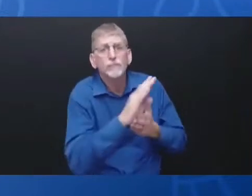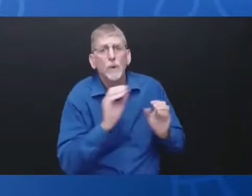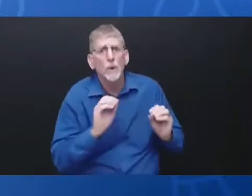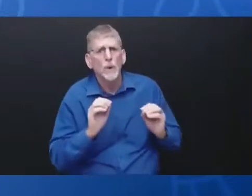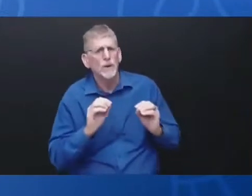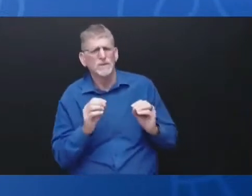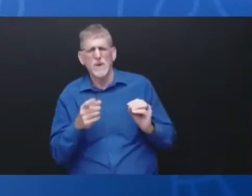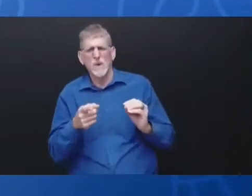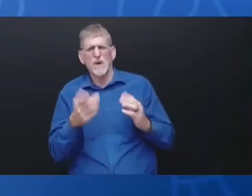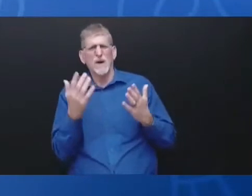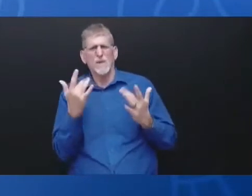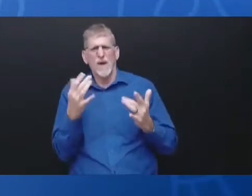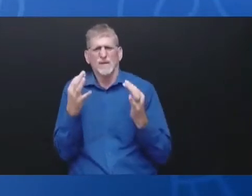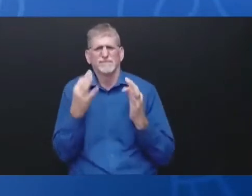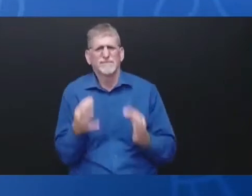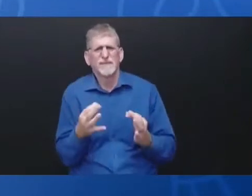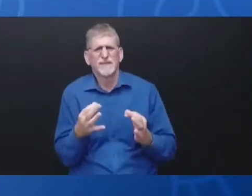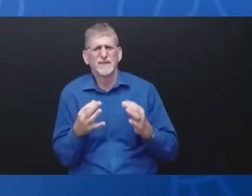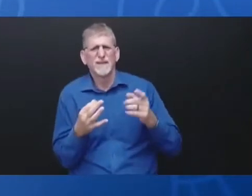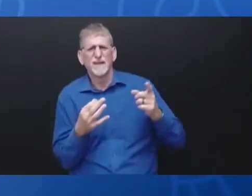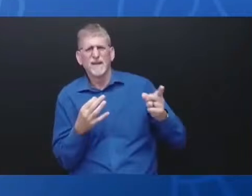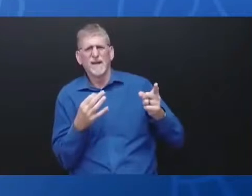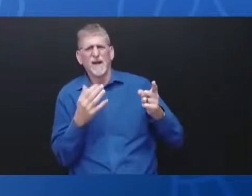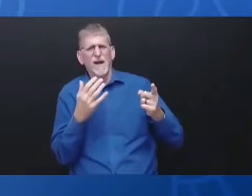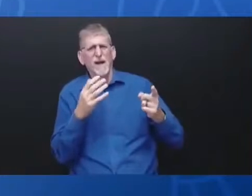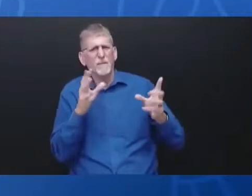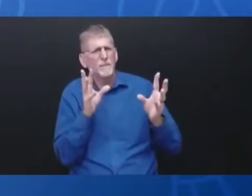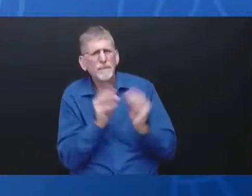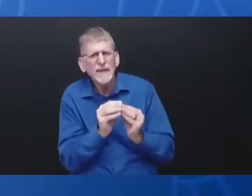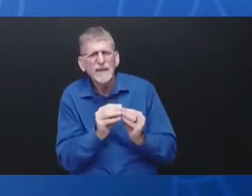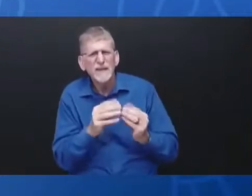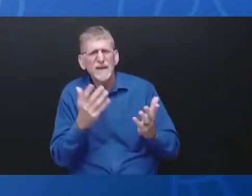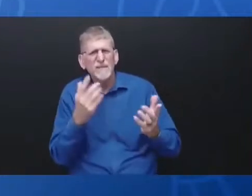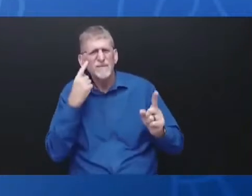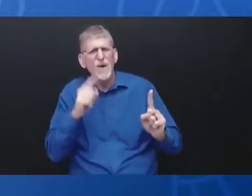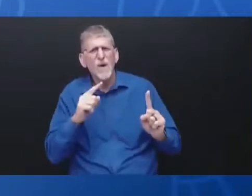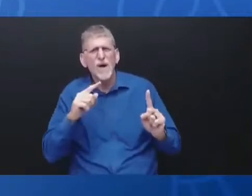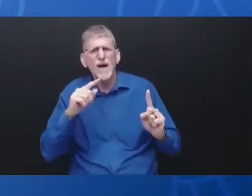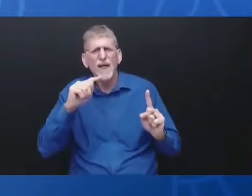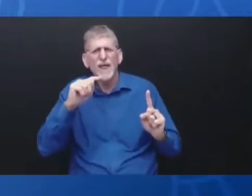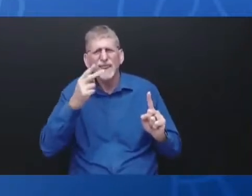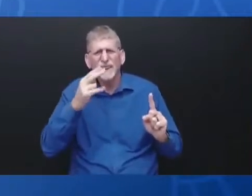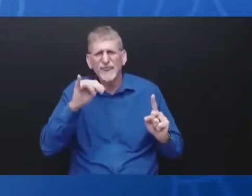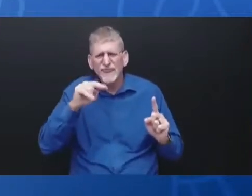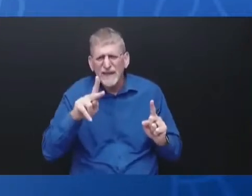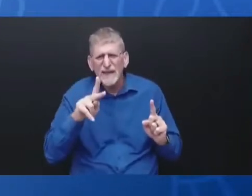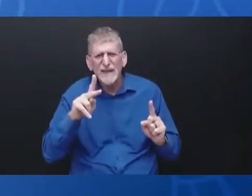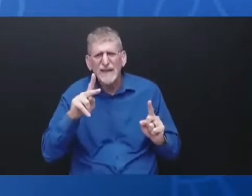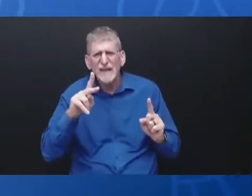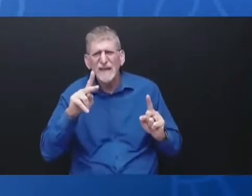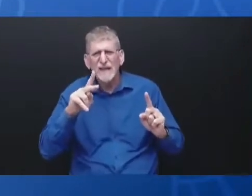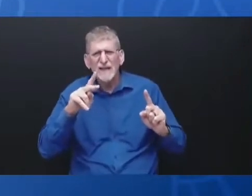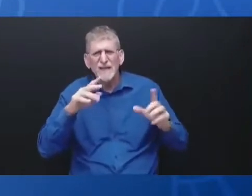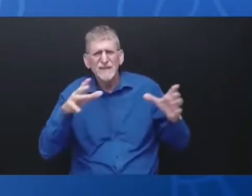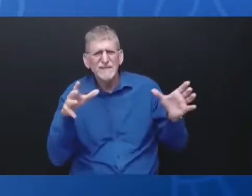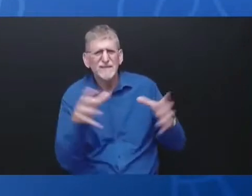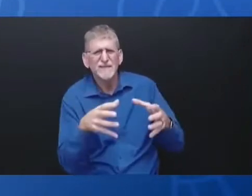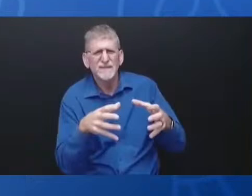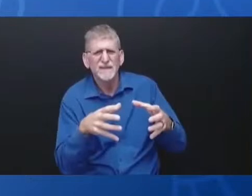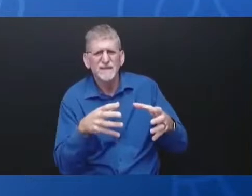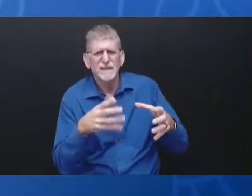tank or at a conference that were critical. What I'm getting at is, should other ambassadors be on alert? Can they not